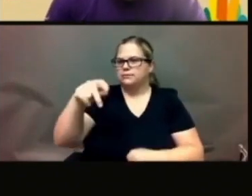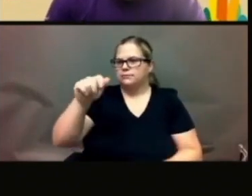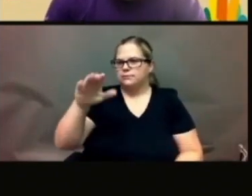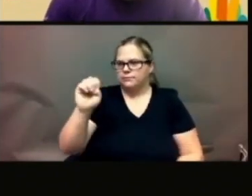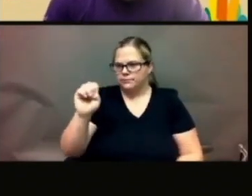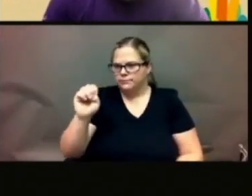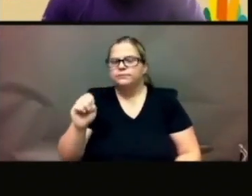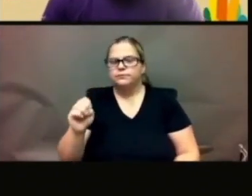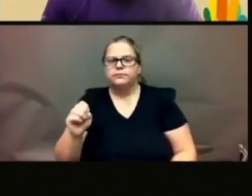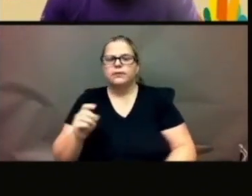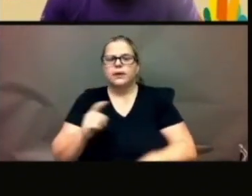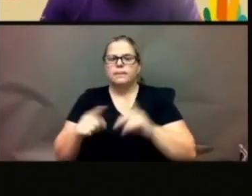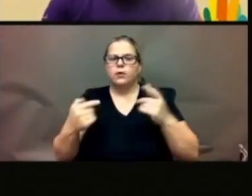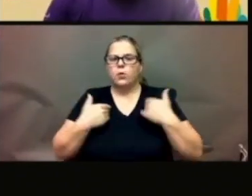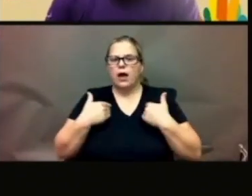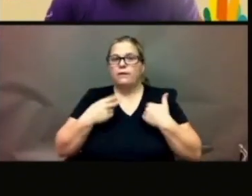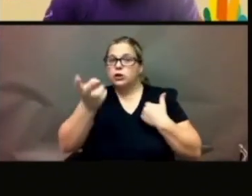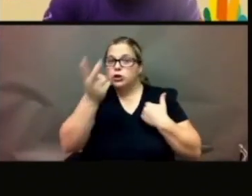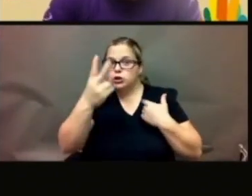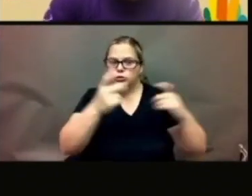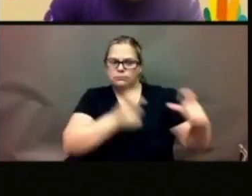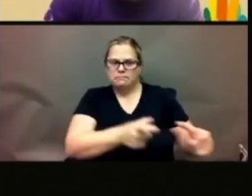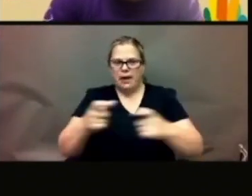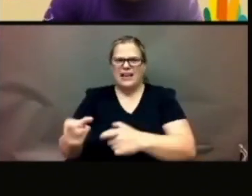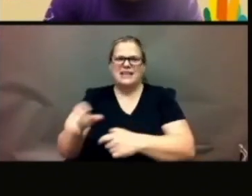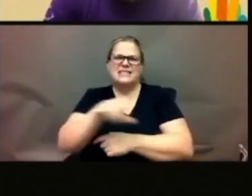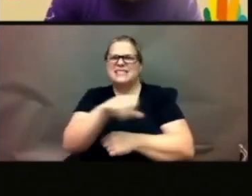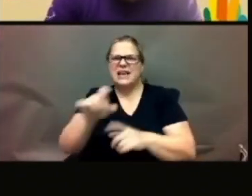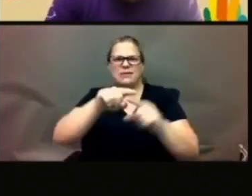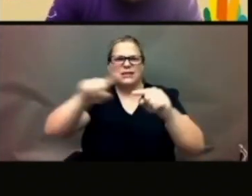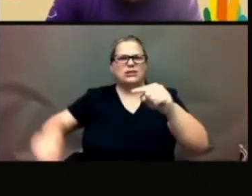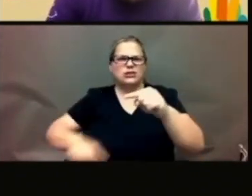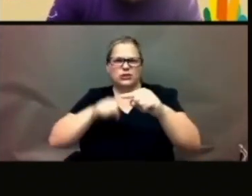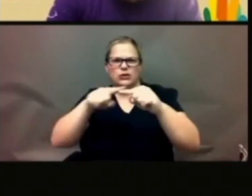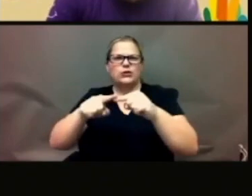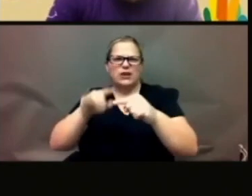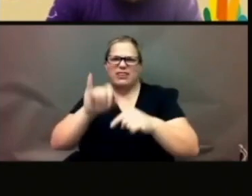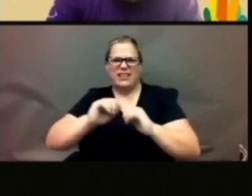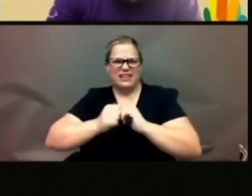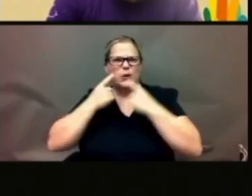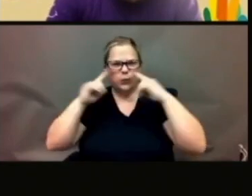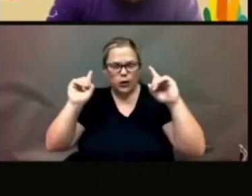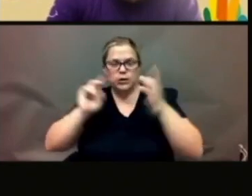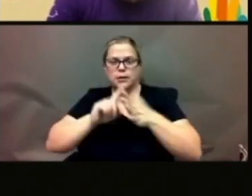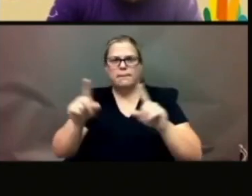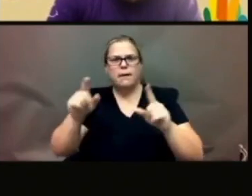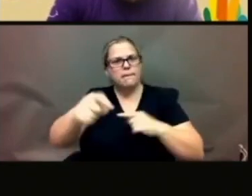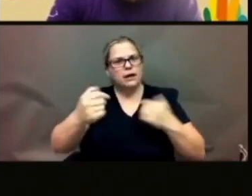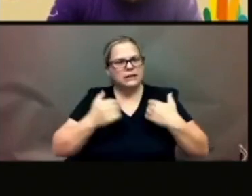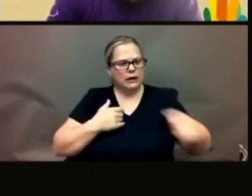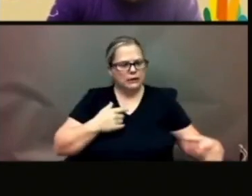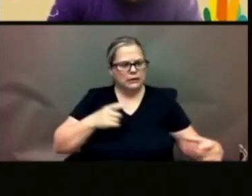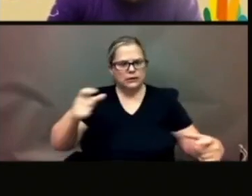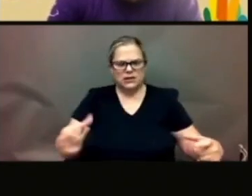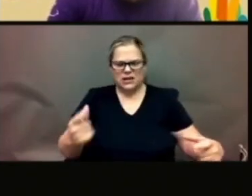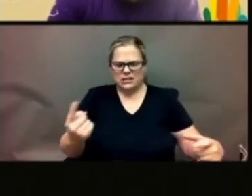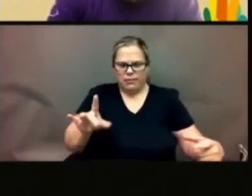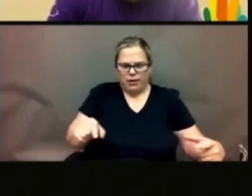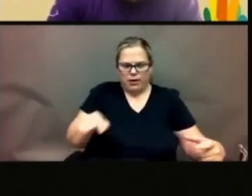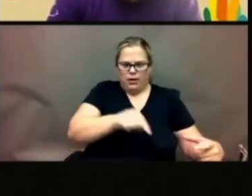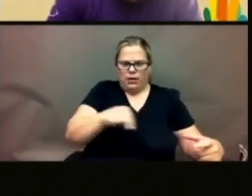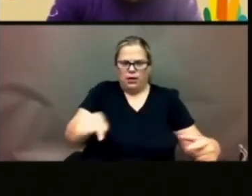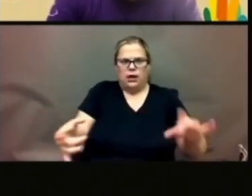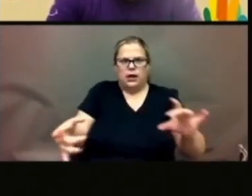have two conductive paths. That's the same way a circuit works. And you have to have something to bridge the circuit. So a lot of times you